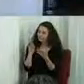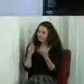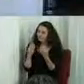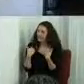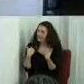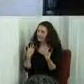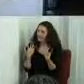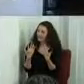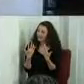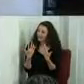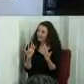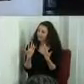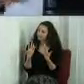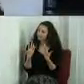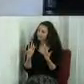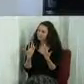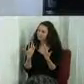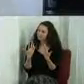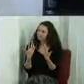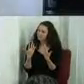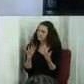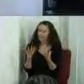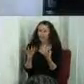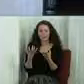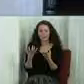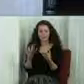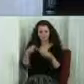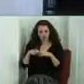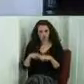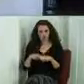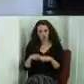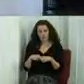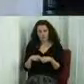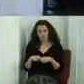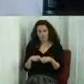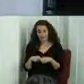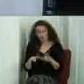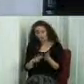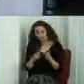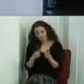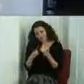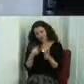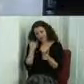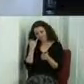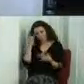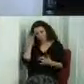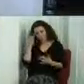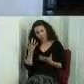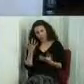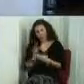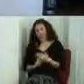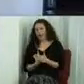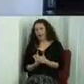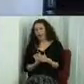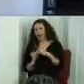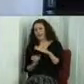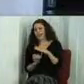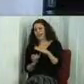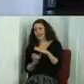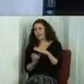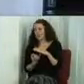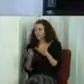to isolate. But thank God he knew how to reach out. His fingers still knew how to text, those of us who got his text